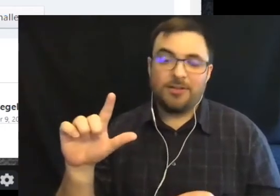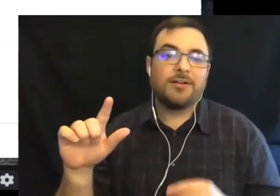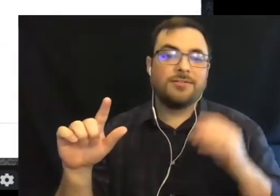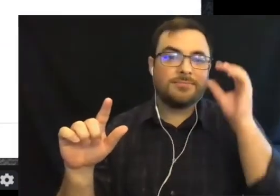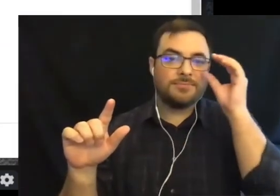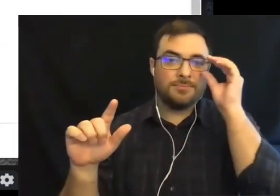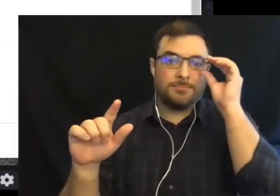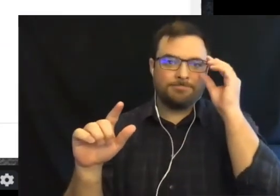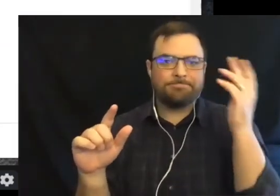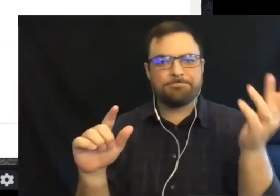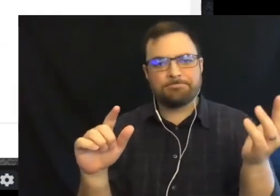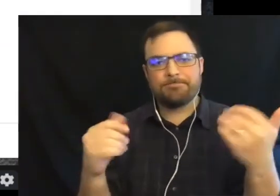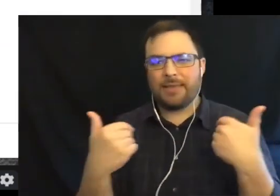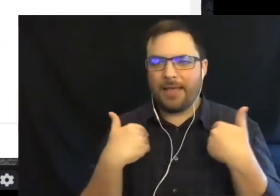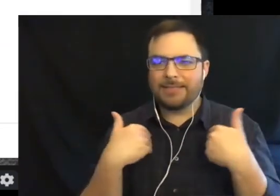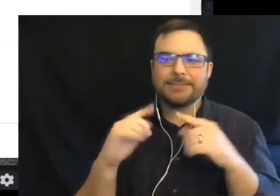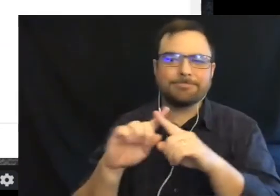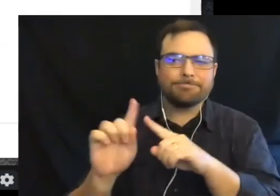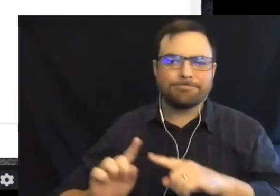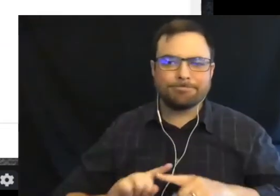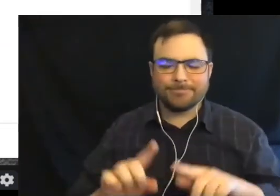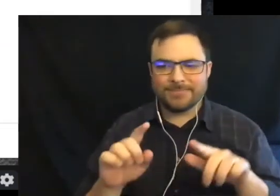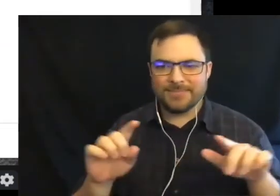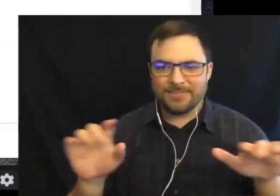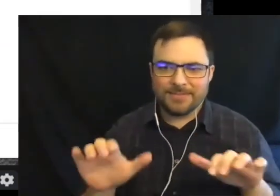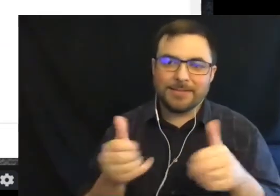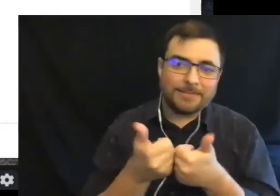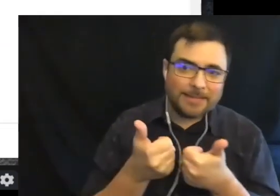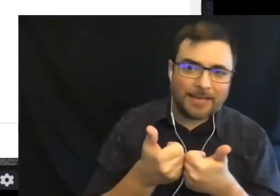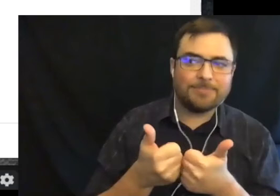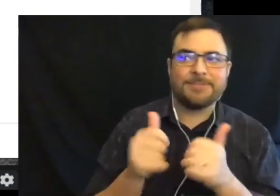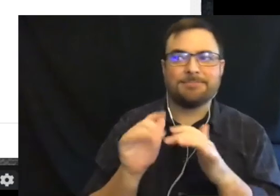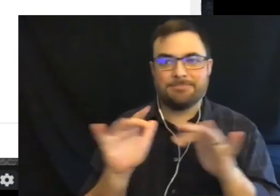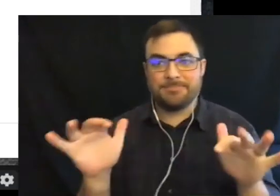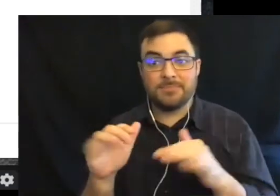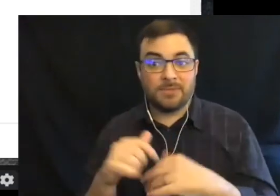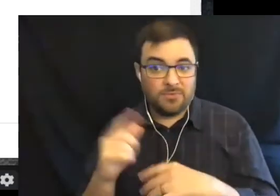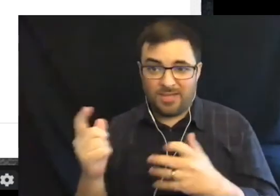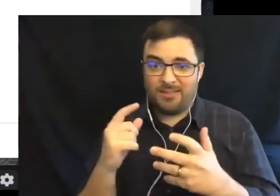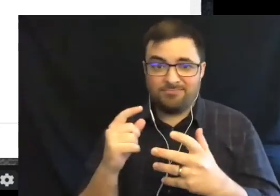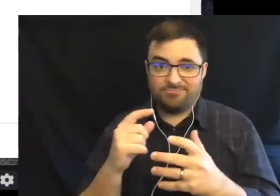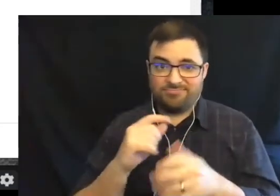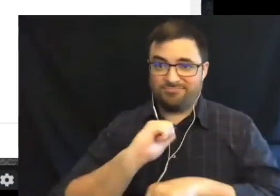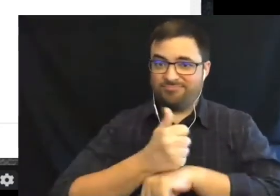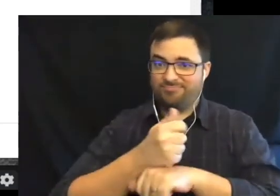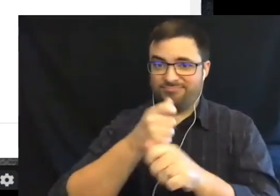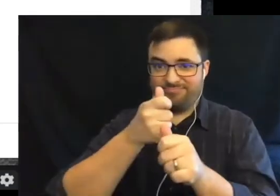these different games that you can make for your student. It's totally customizable. So they have riddles and crosswords